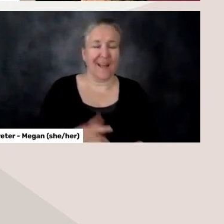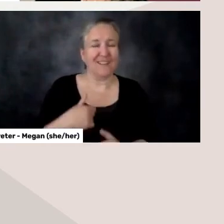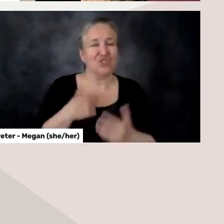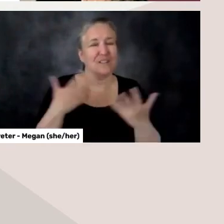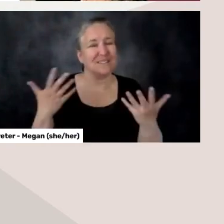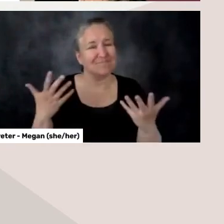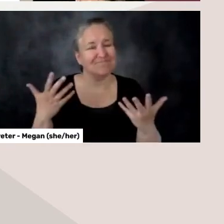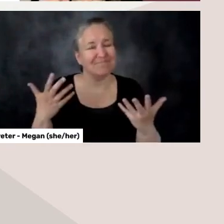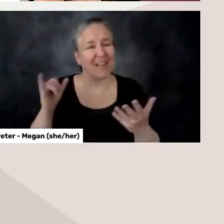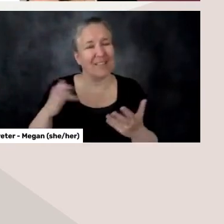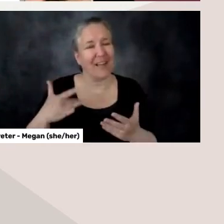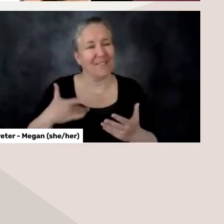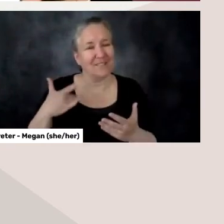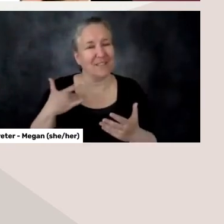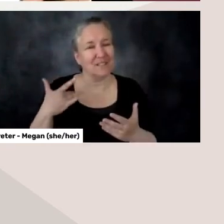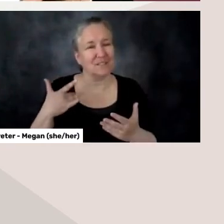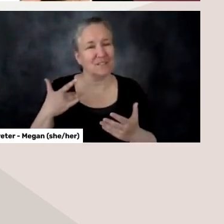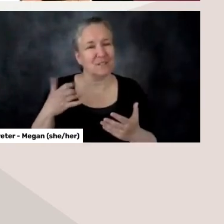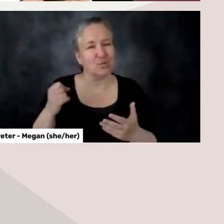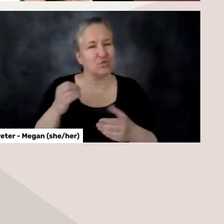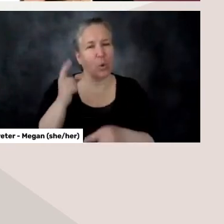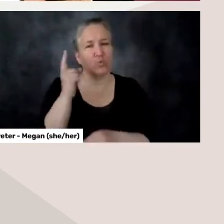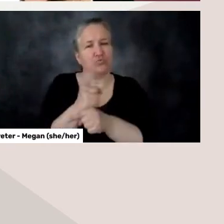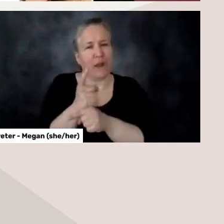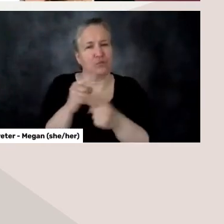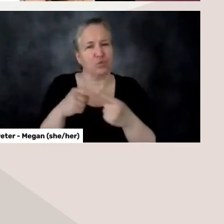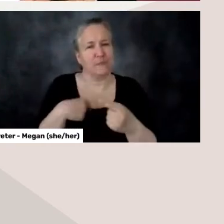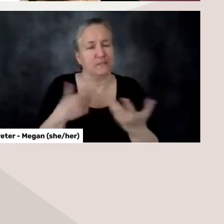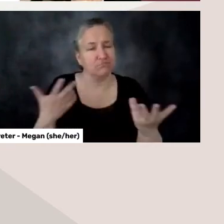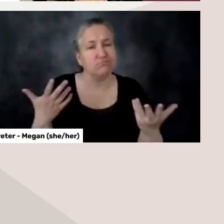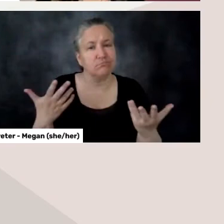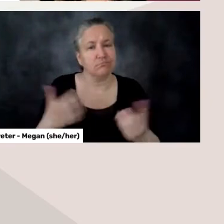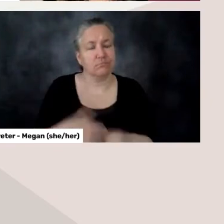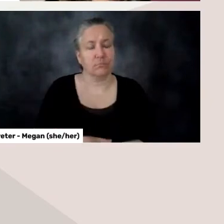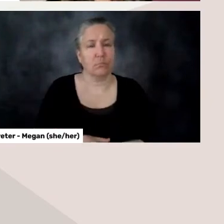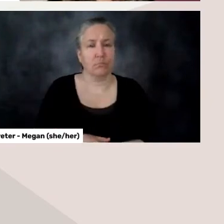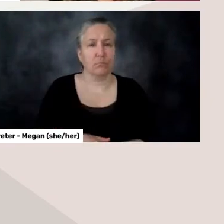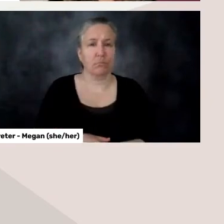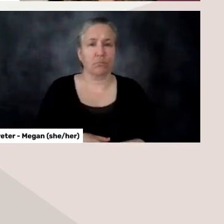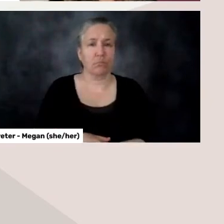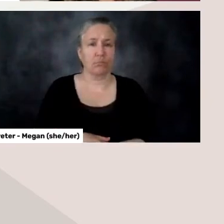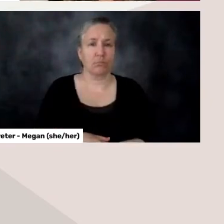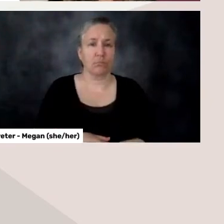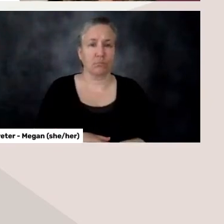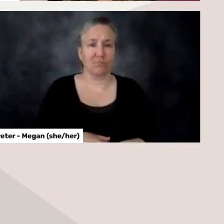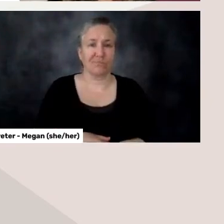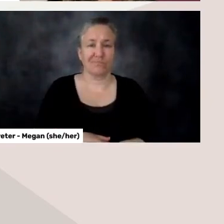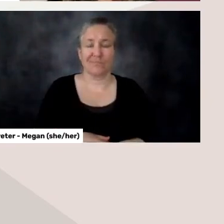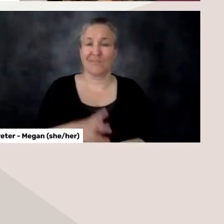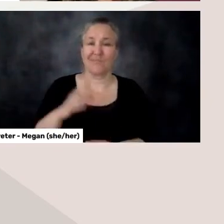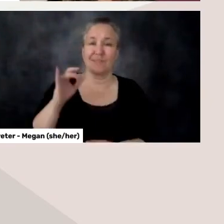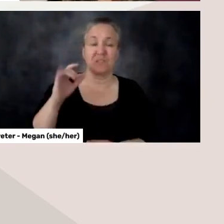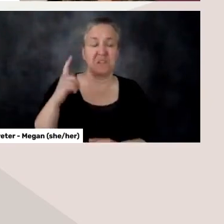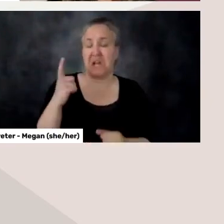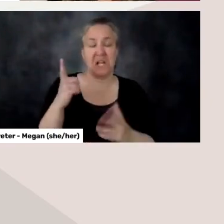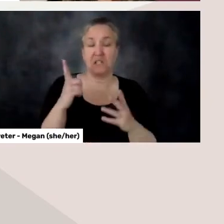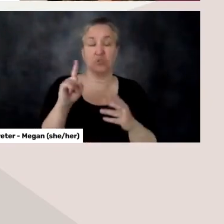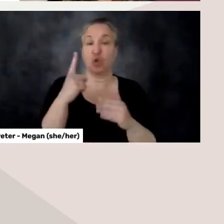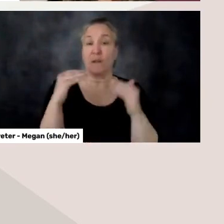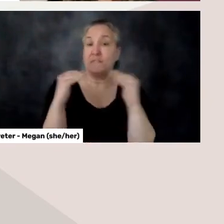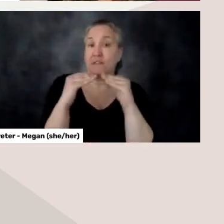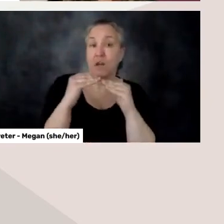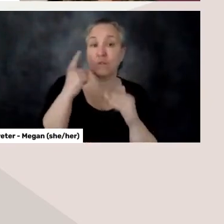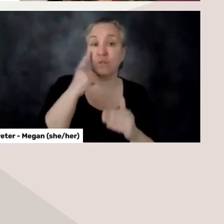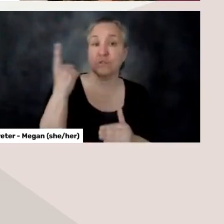That feels so right to me. That is only fair for